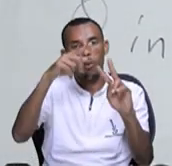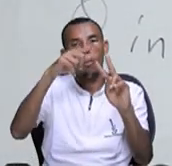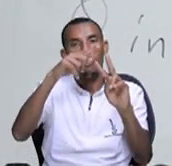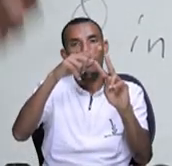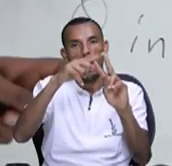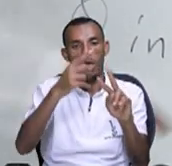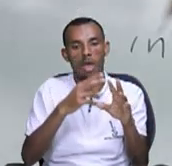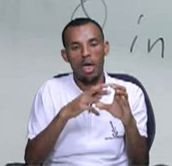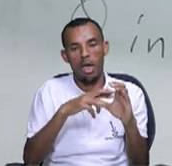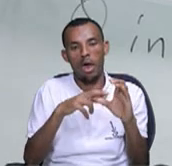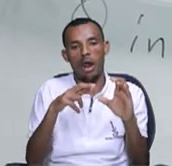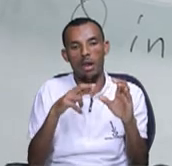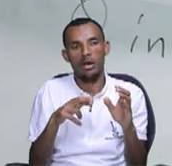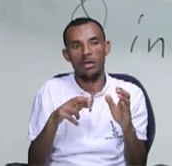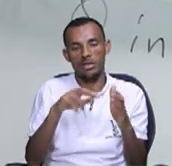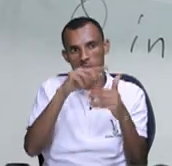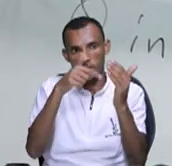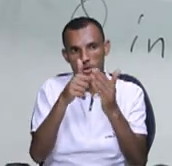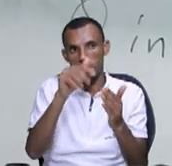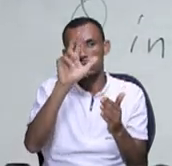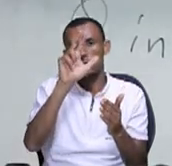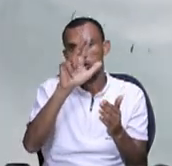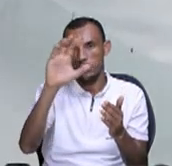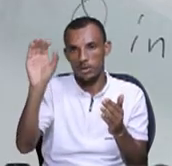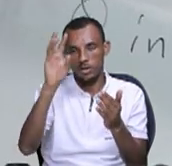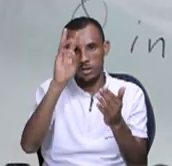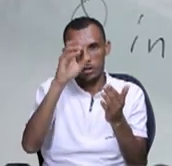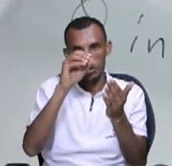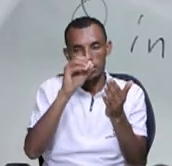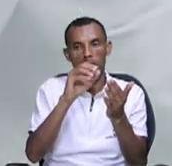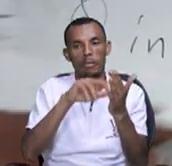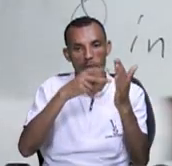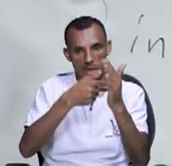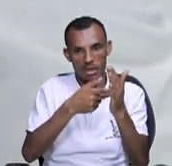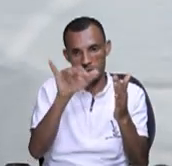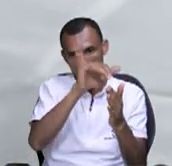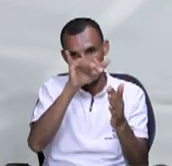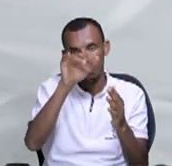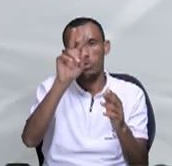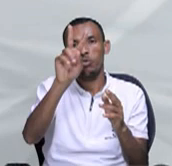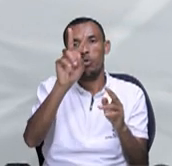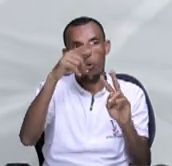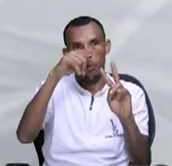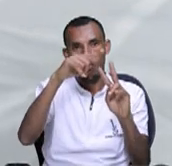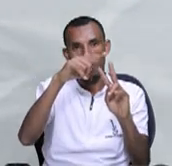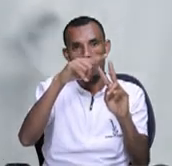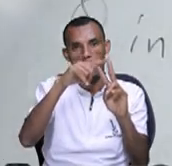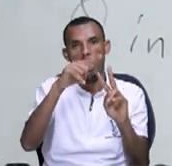radian. Therefore, 360 degree mean the same as 2 pi radian. 2 pi